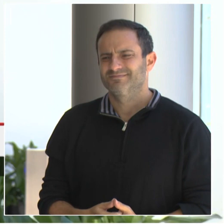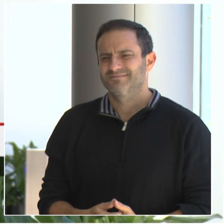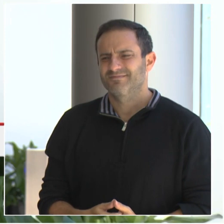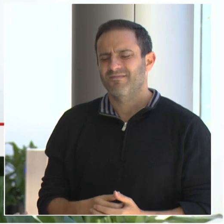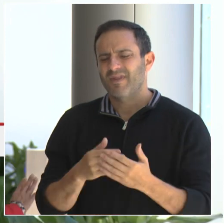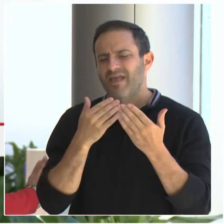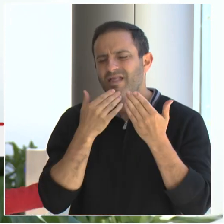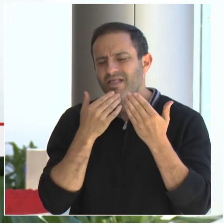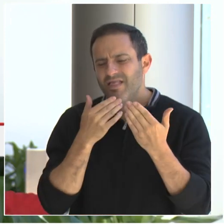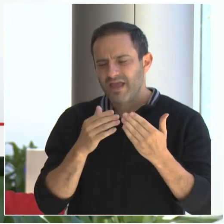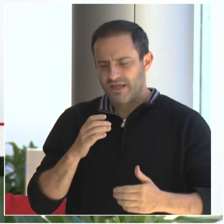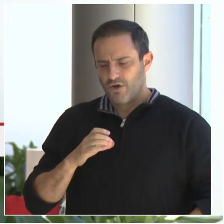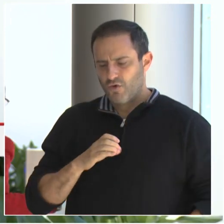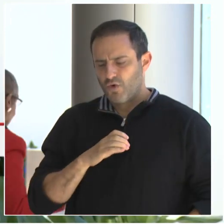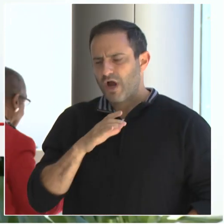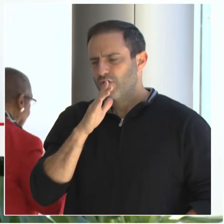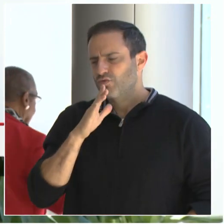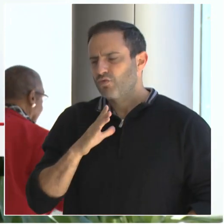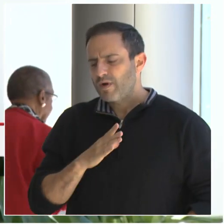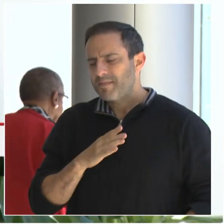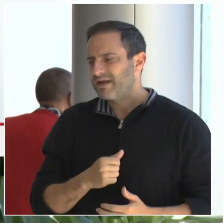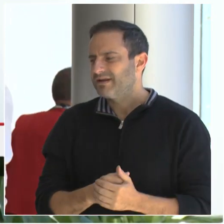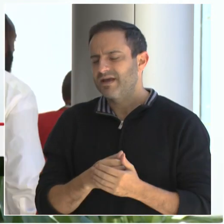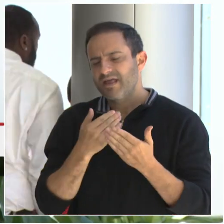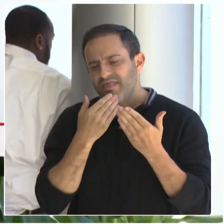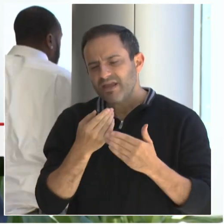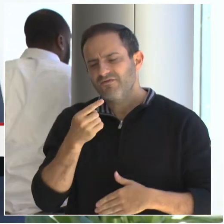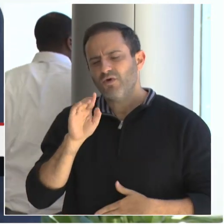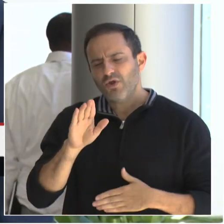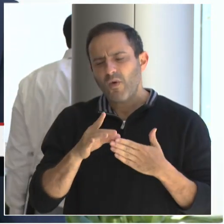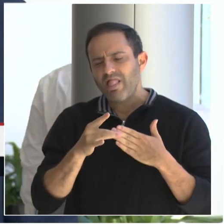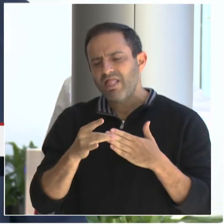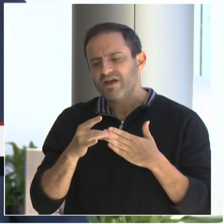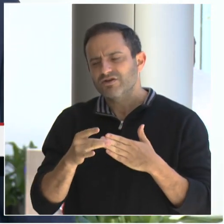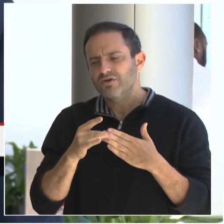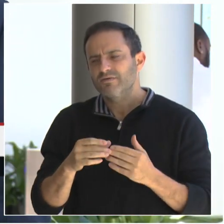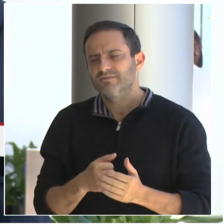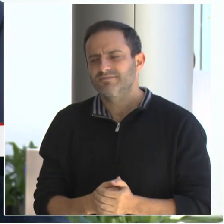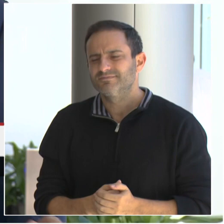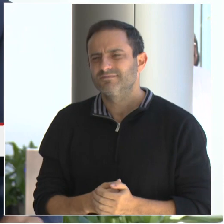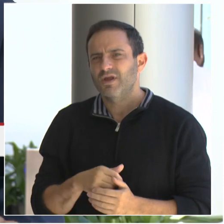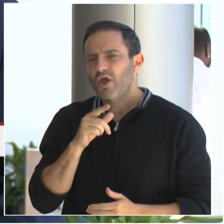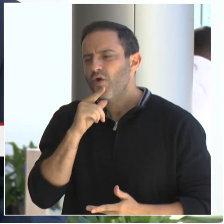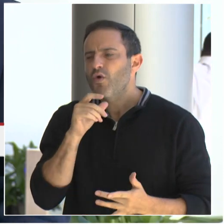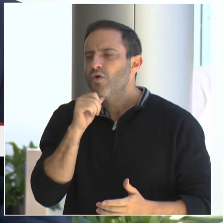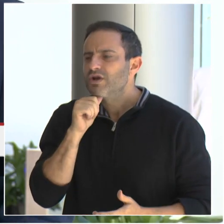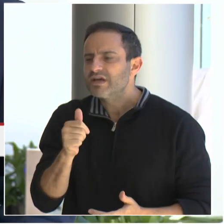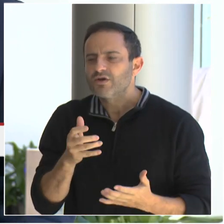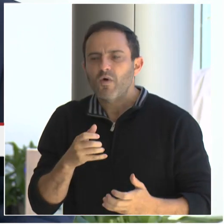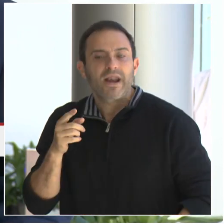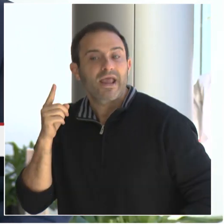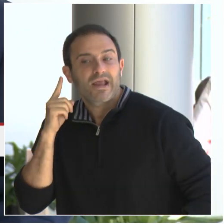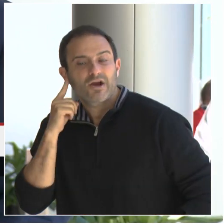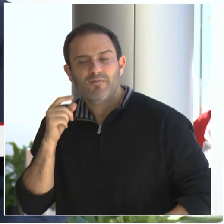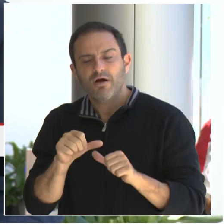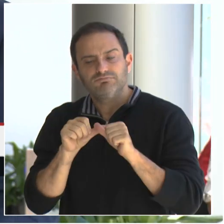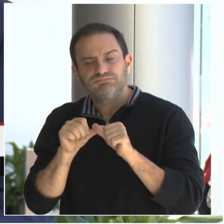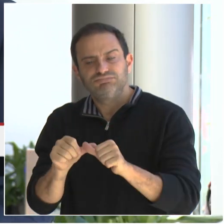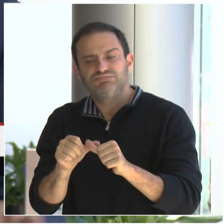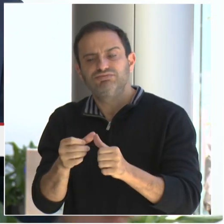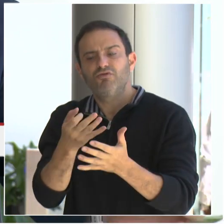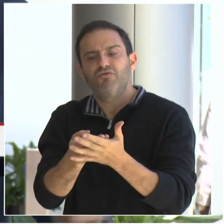Thank you again, Congresswoman, and thanks for being here and all your leadership. Who doesn't want to hear about good, long-term, sustainable funding for transit,